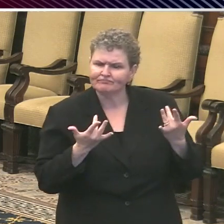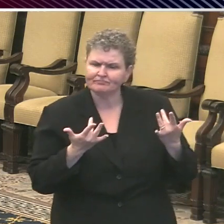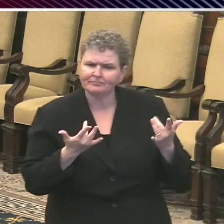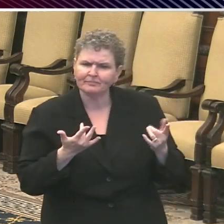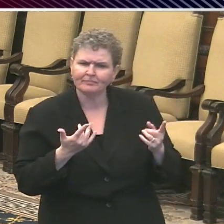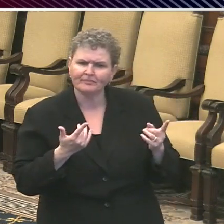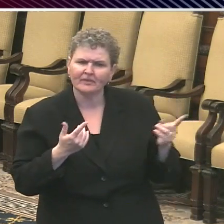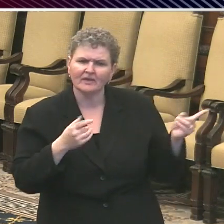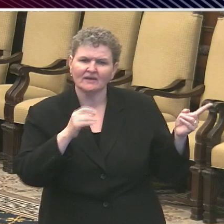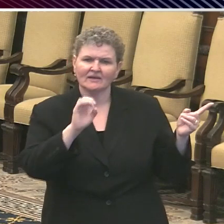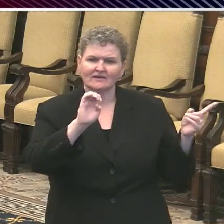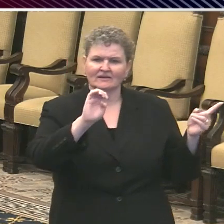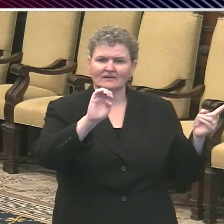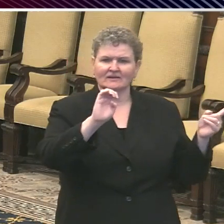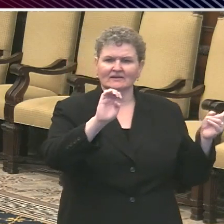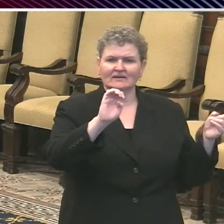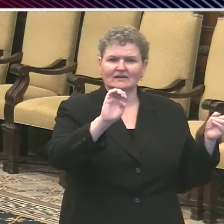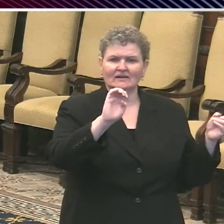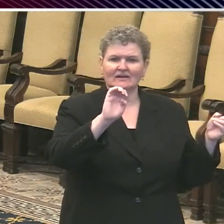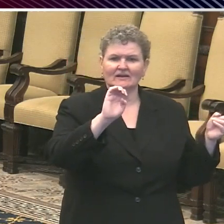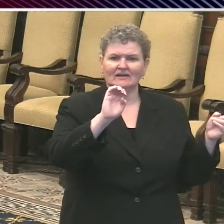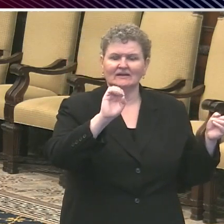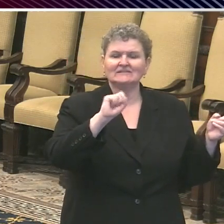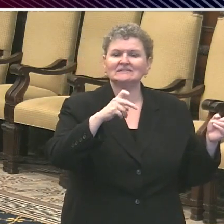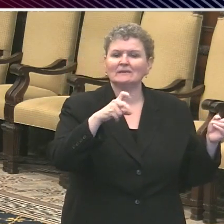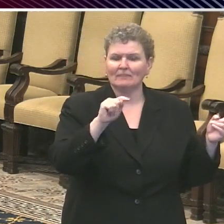exempt employees are being laid off.